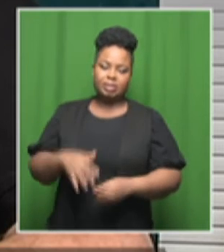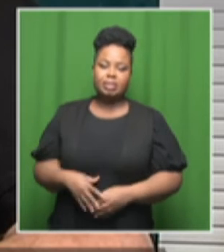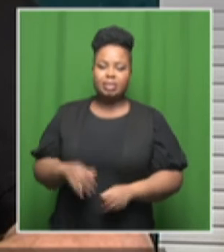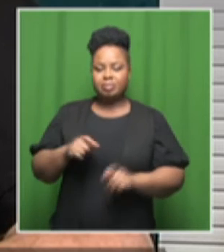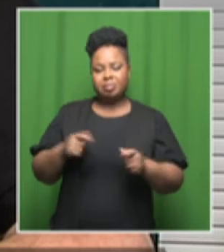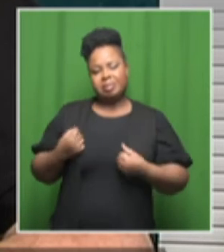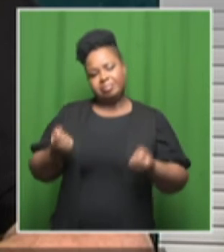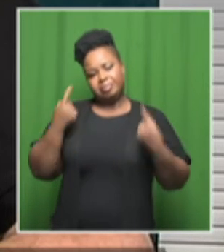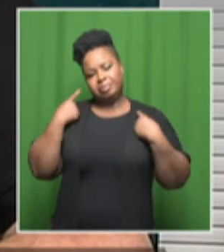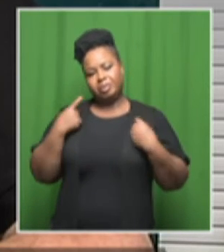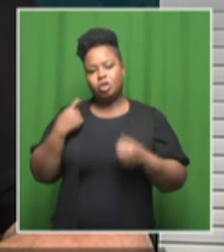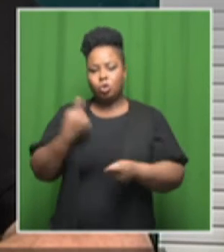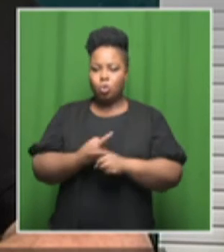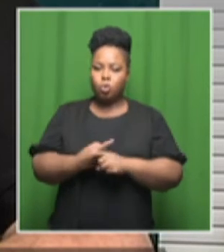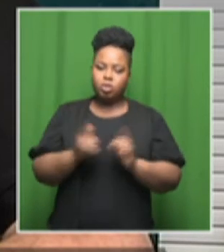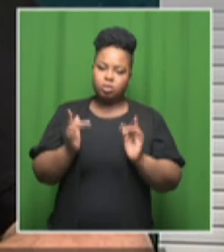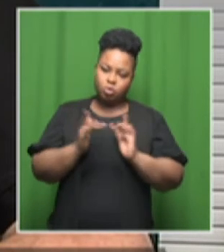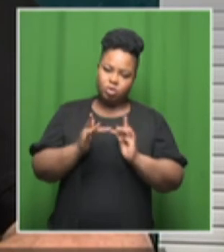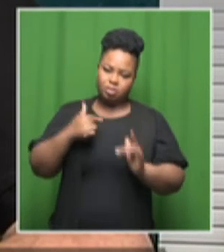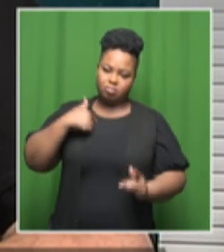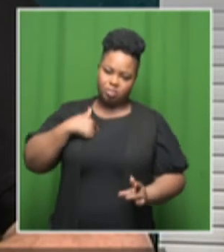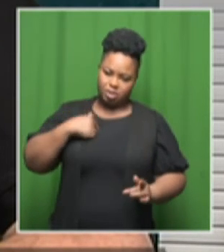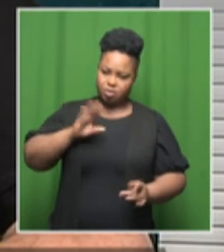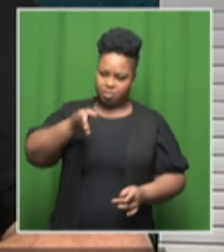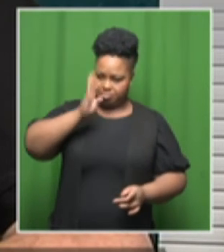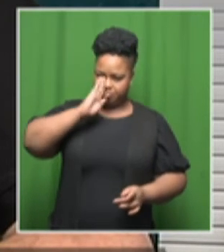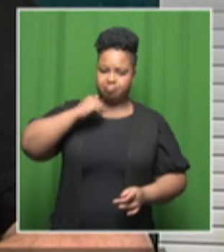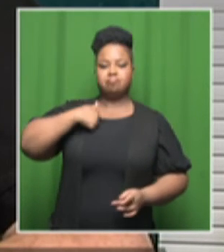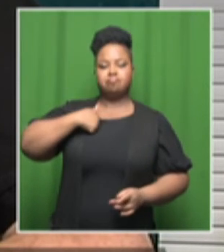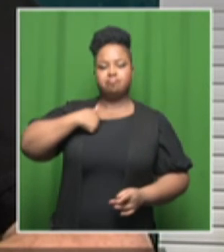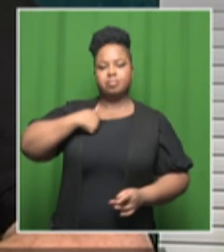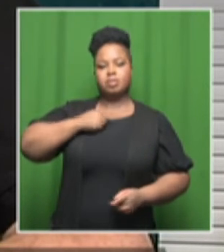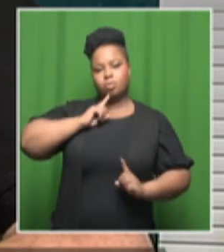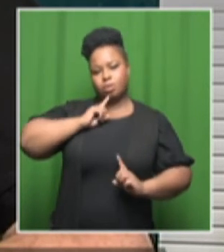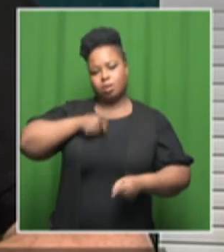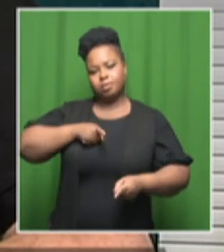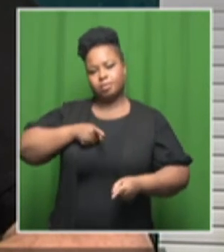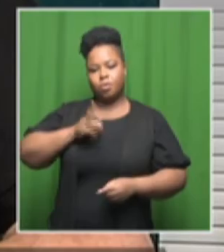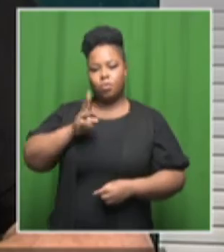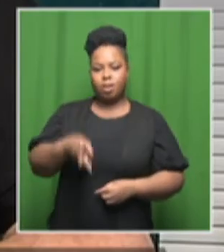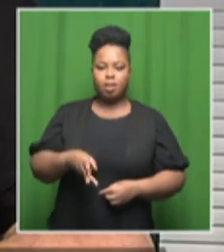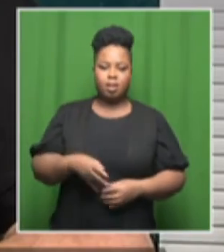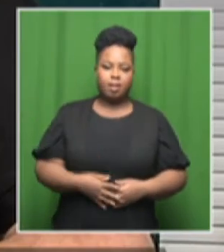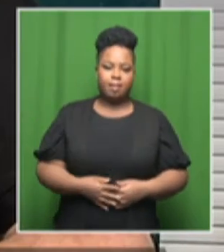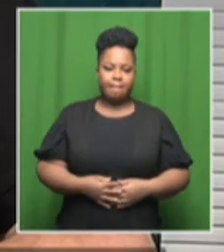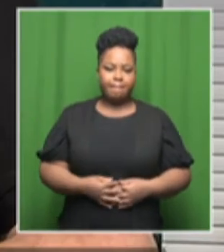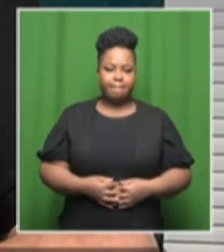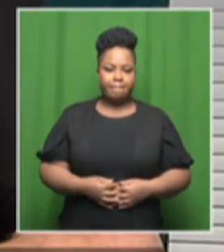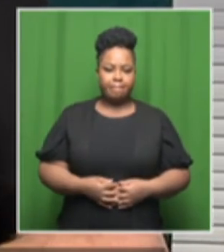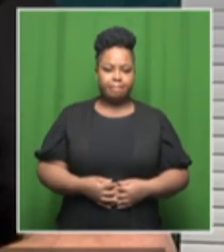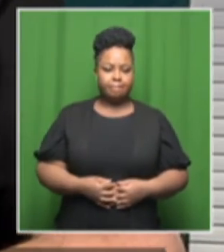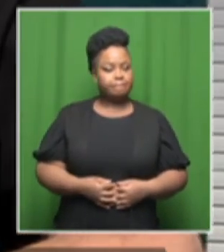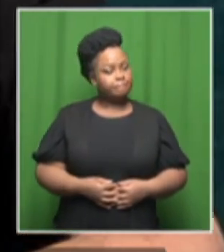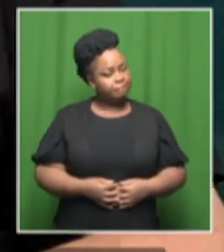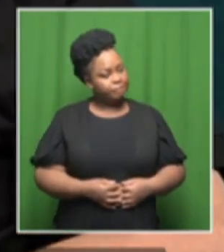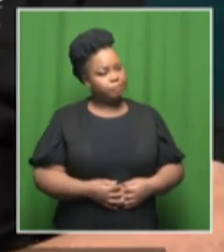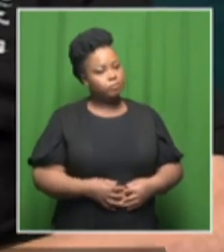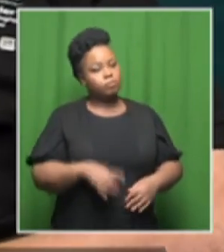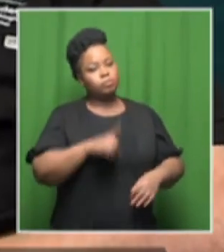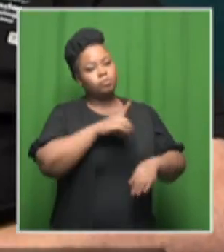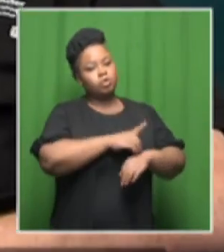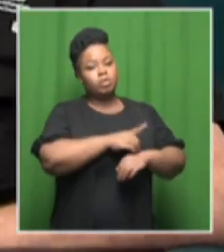understand, they will always come to me, and I will then handle the more difficult cases. Well, Dr. Fontondo,